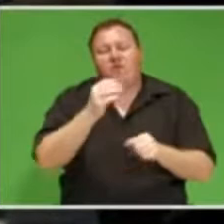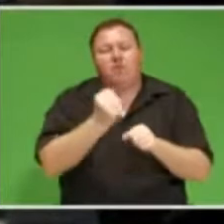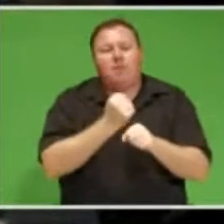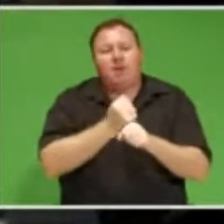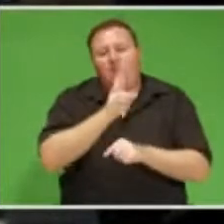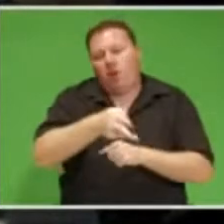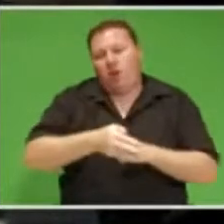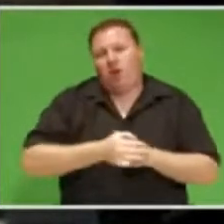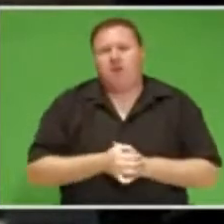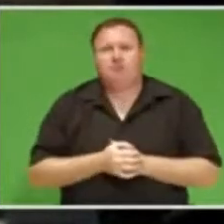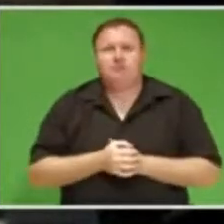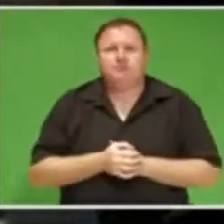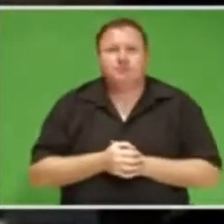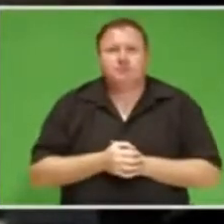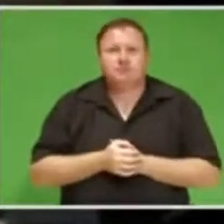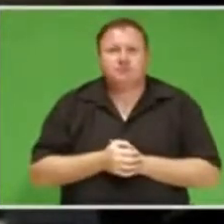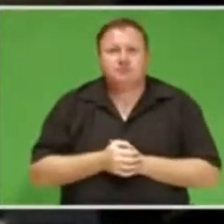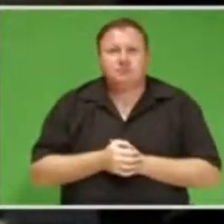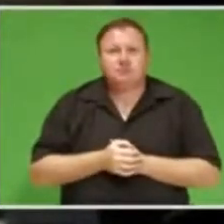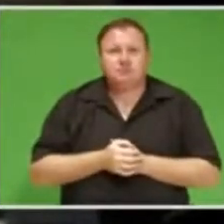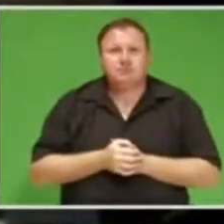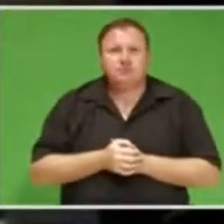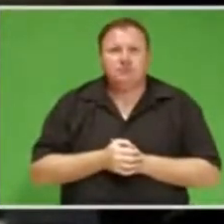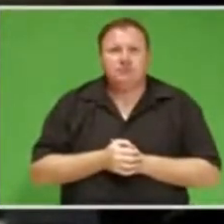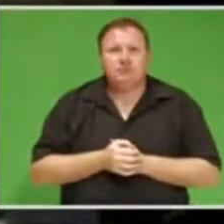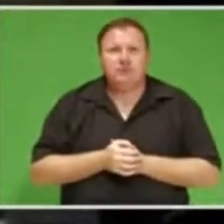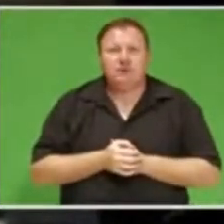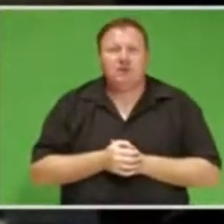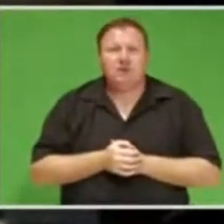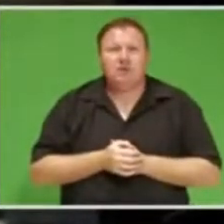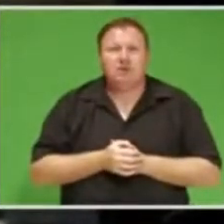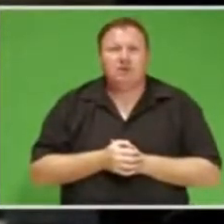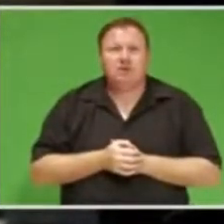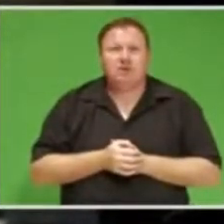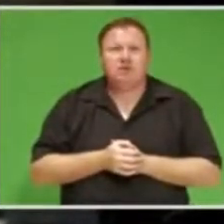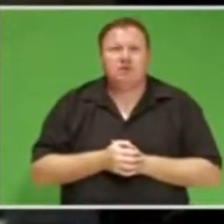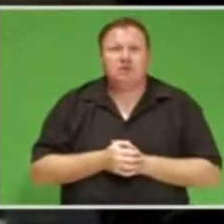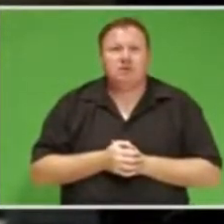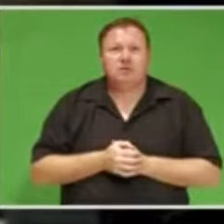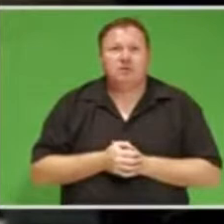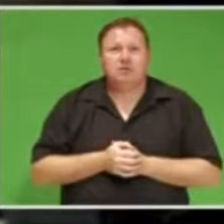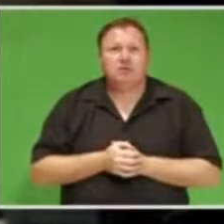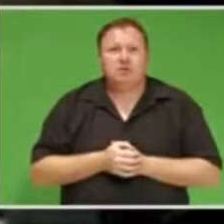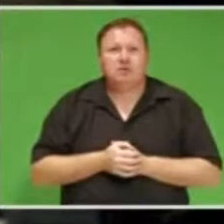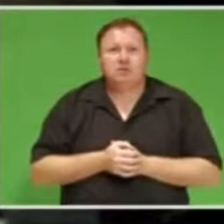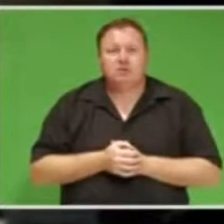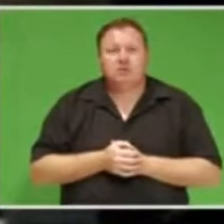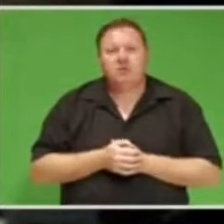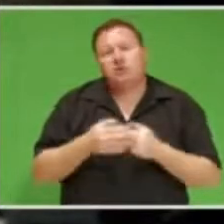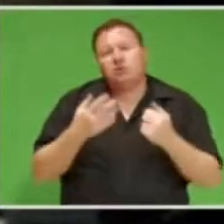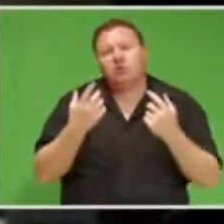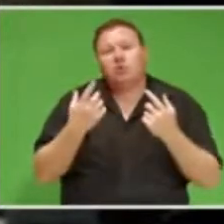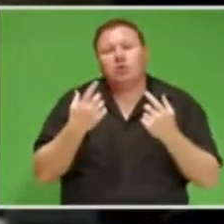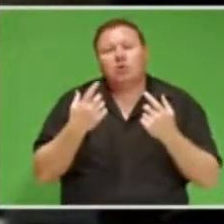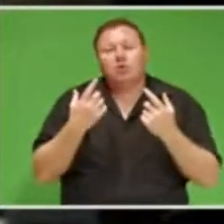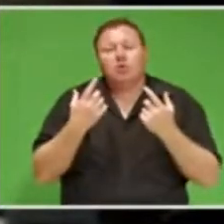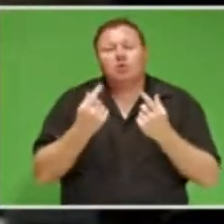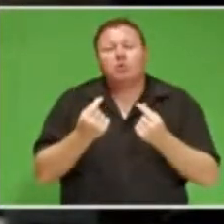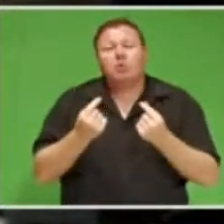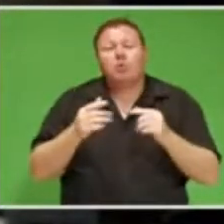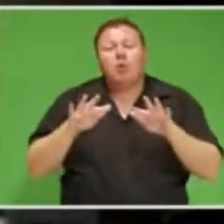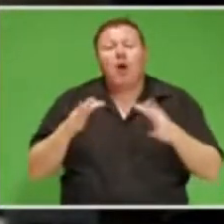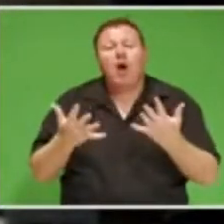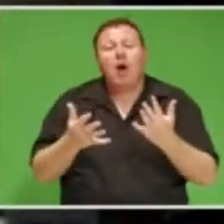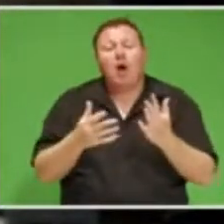Now, this is all being done with the great technical capability of the